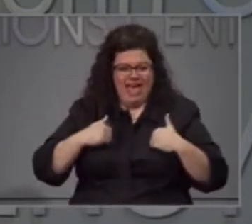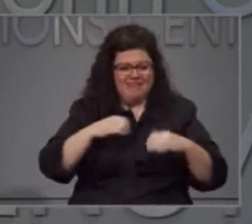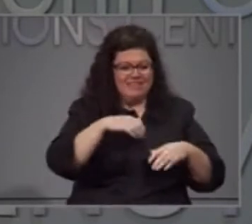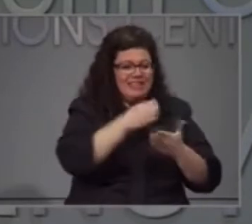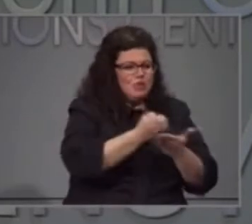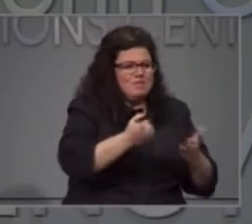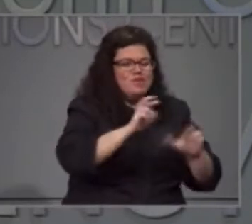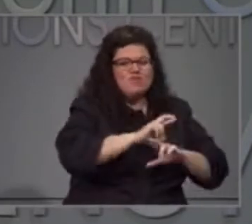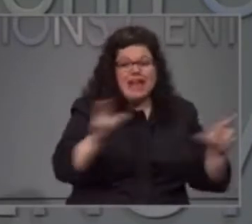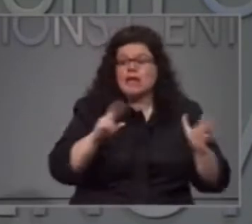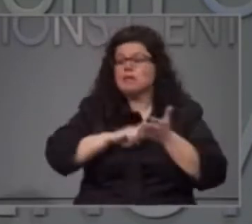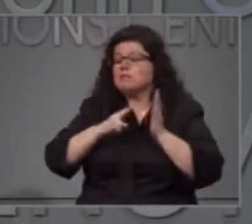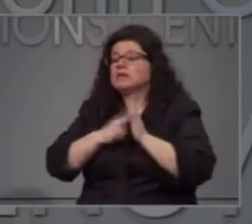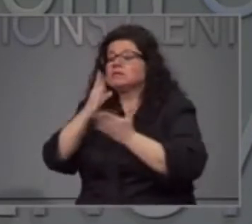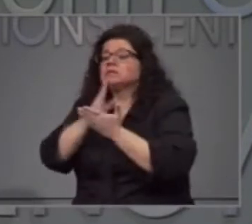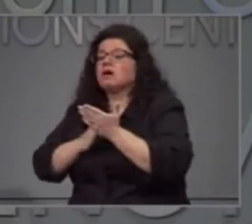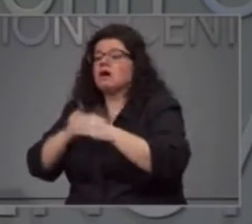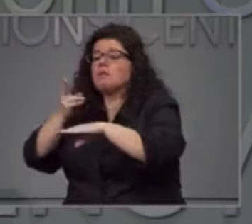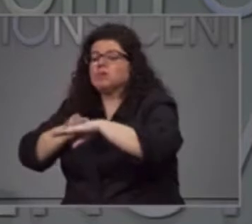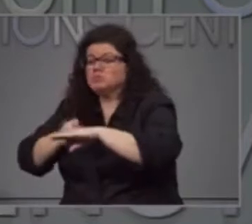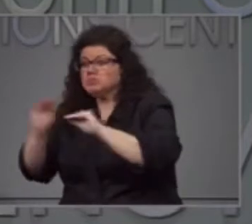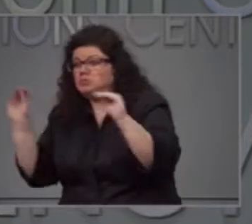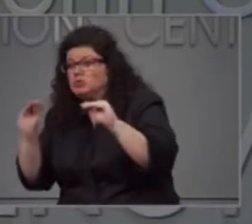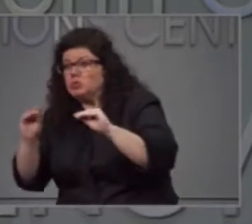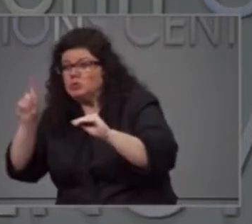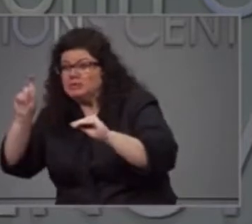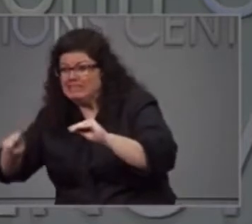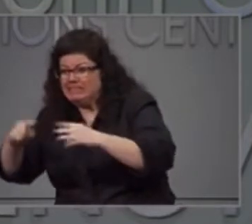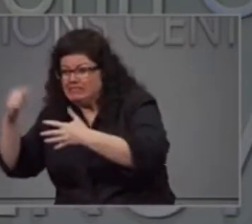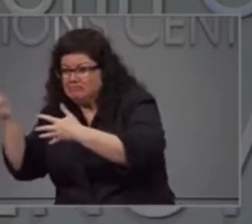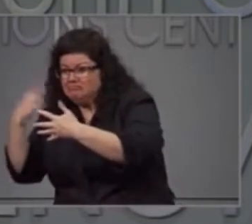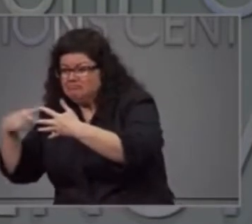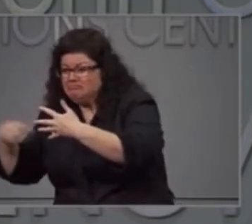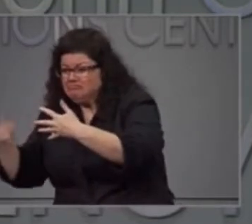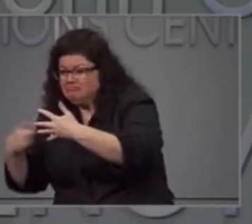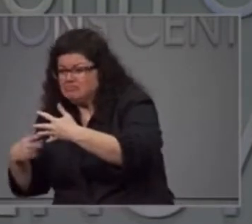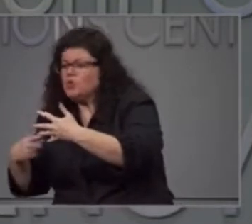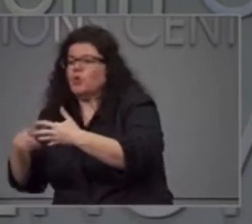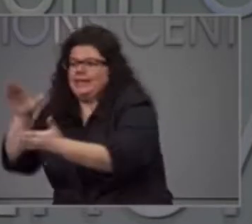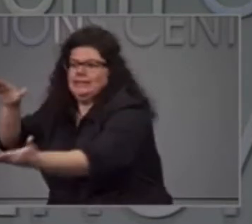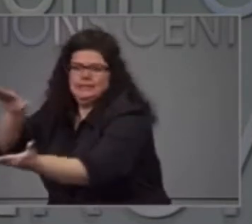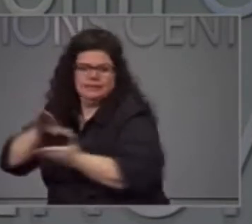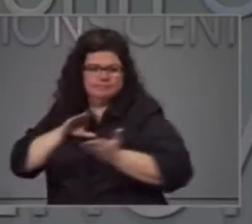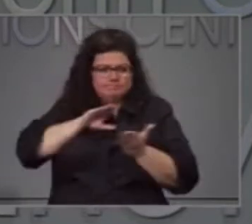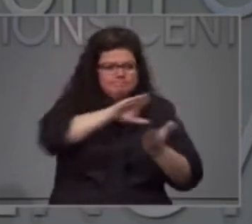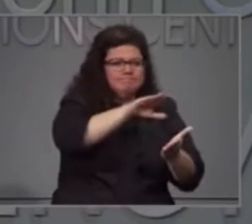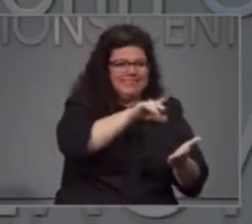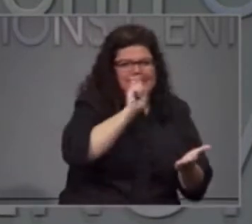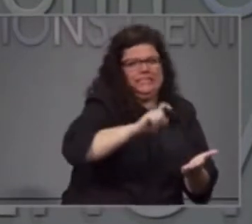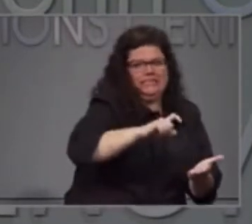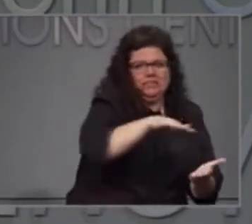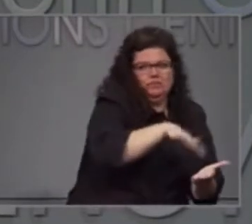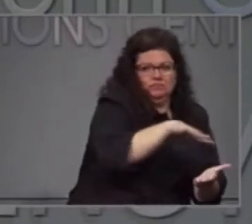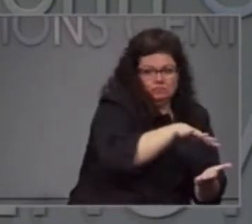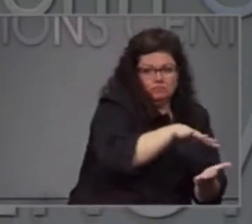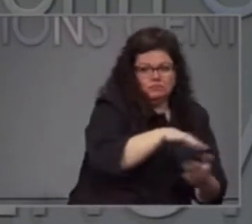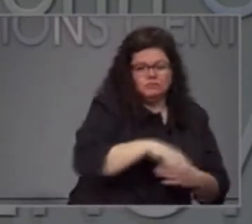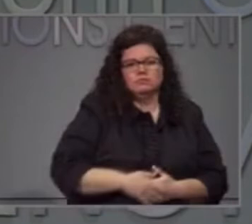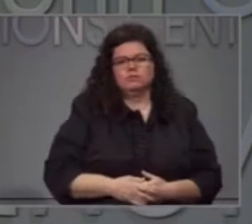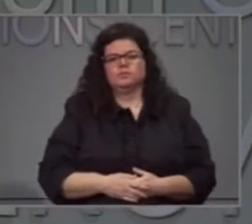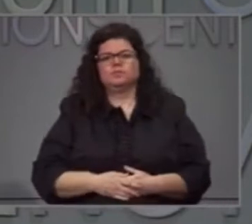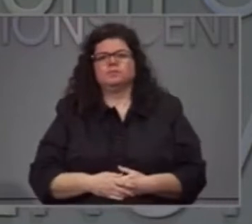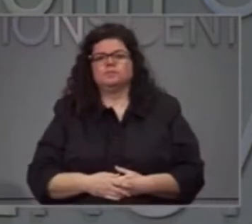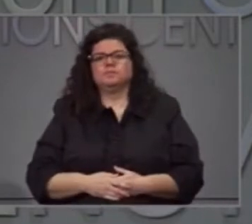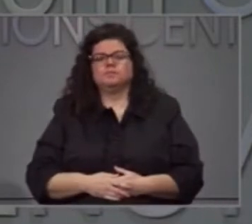can be most effective and save the most lives. The order also increases the number of